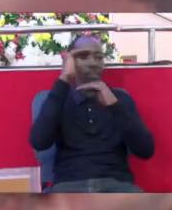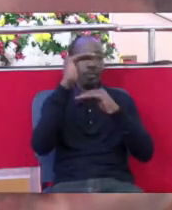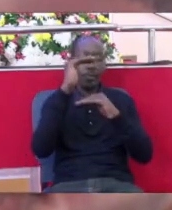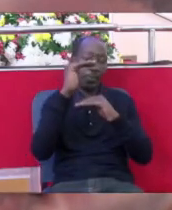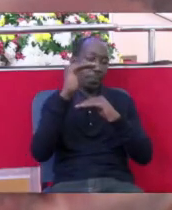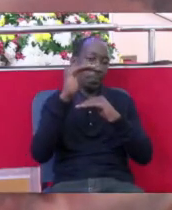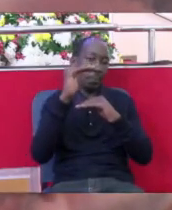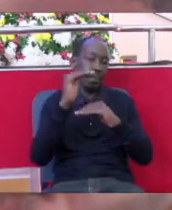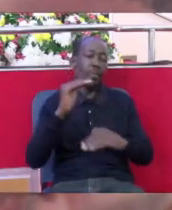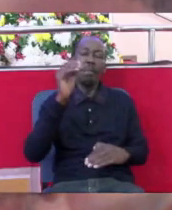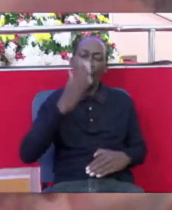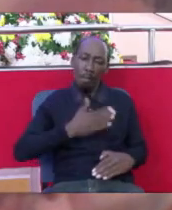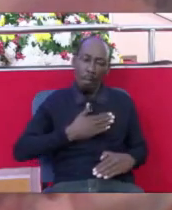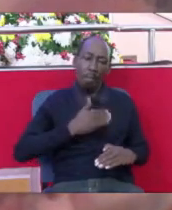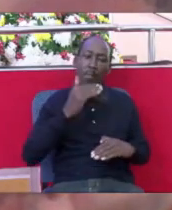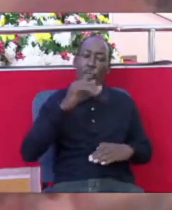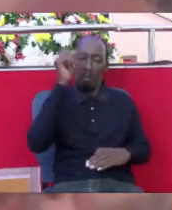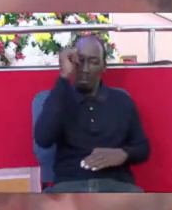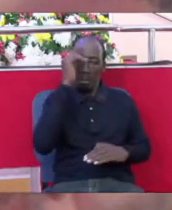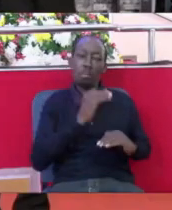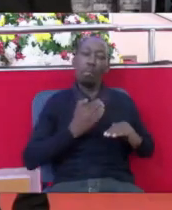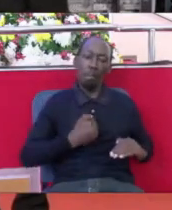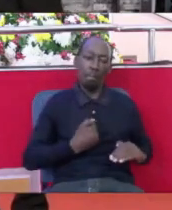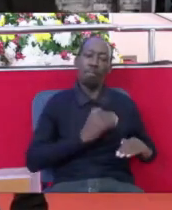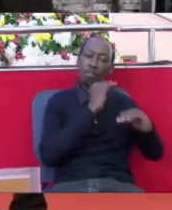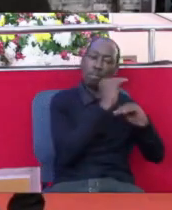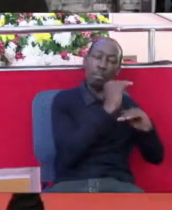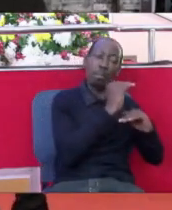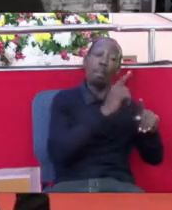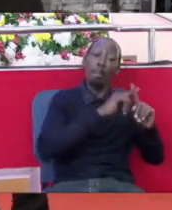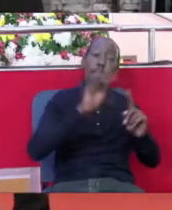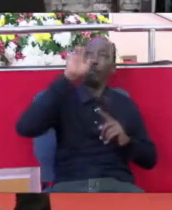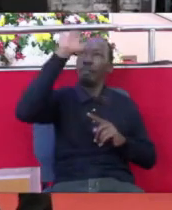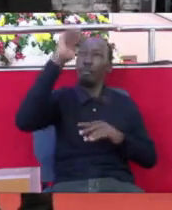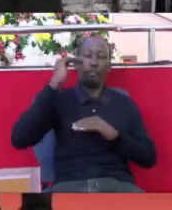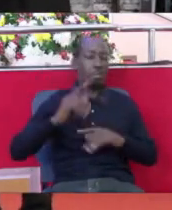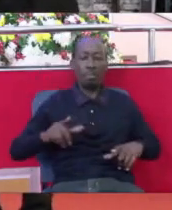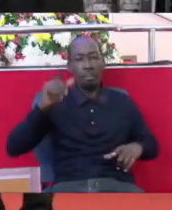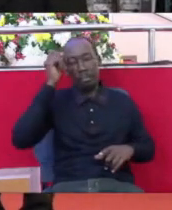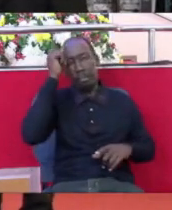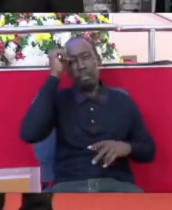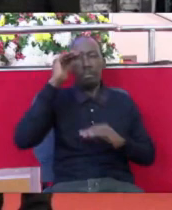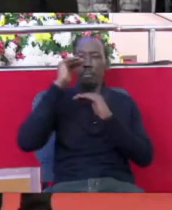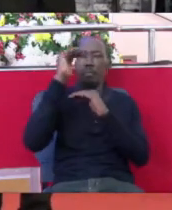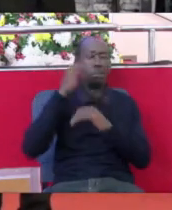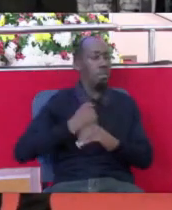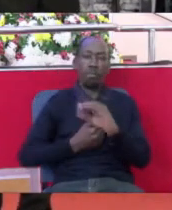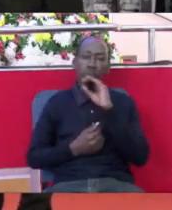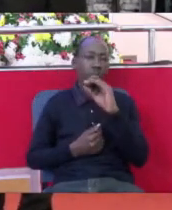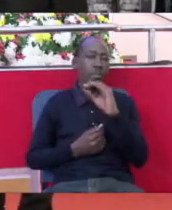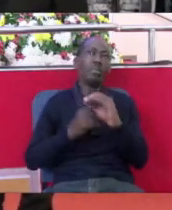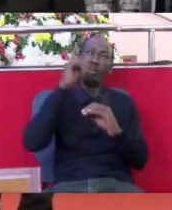kipimo. So our understanding is limited. Ufahamu wetu una kipimo. But his understanding has no limit. Lakini ufahamu wa Mungu hauna kipimo.